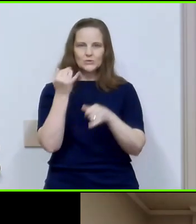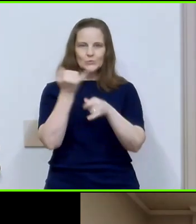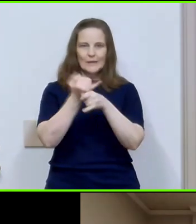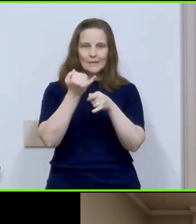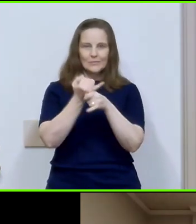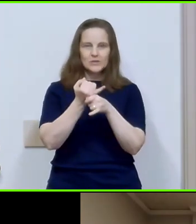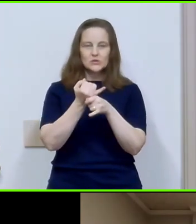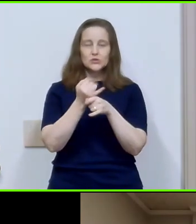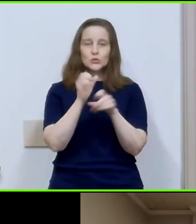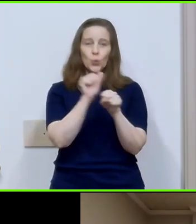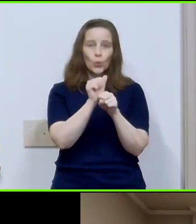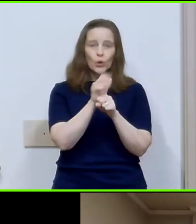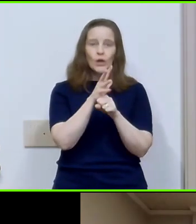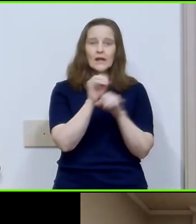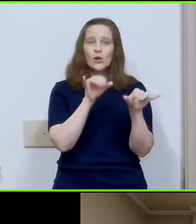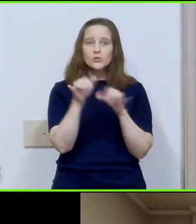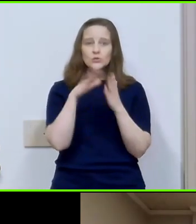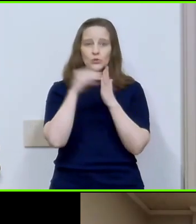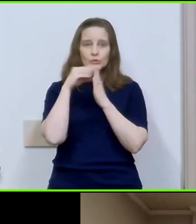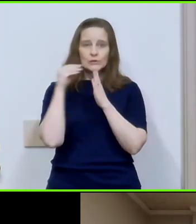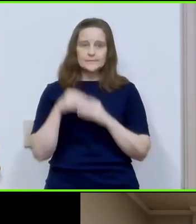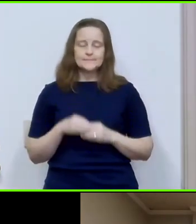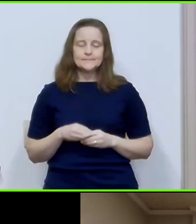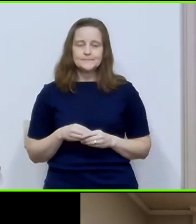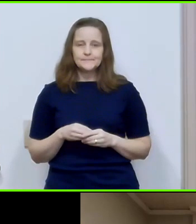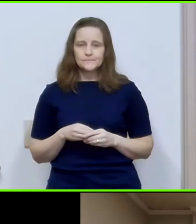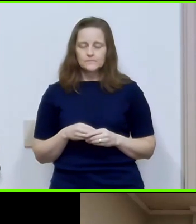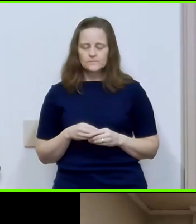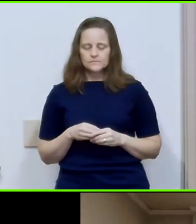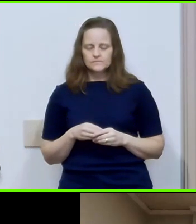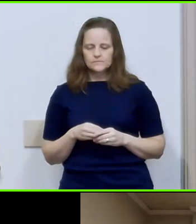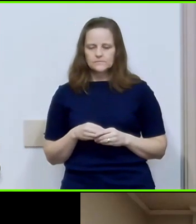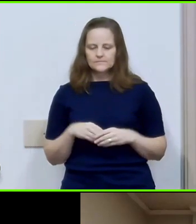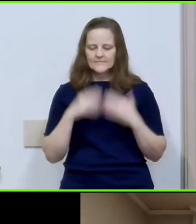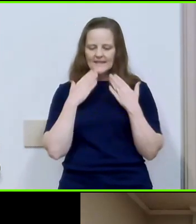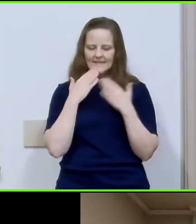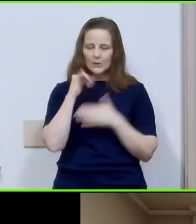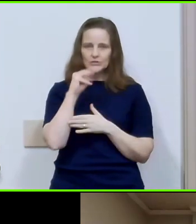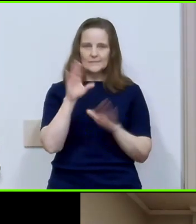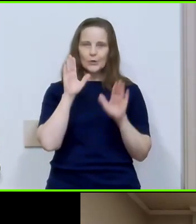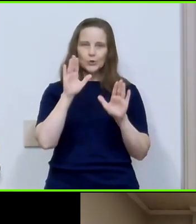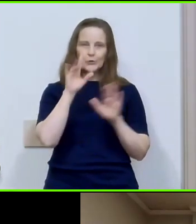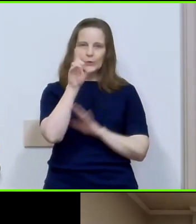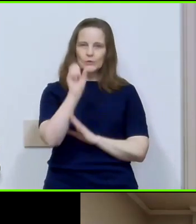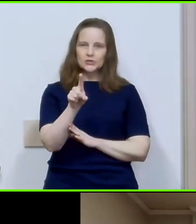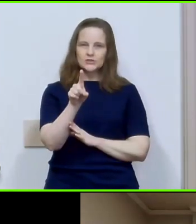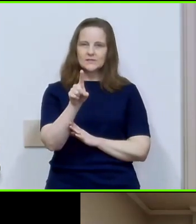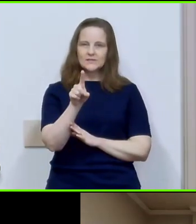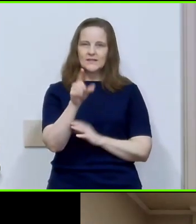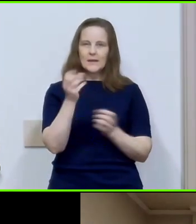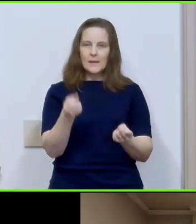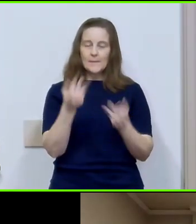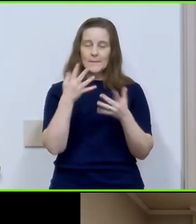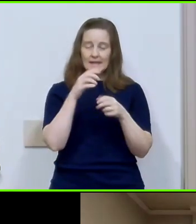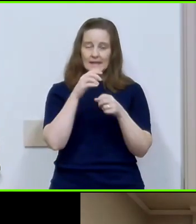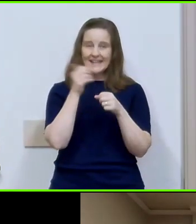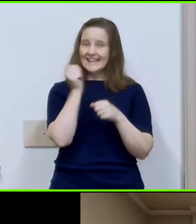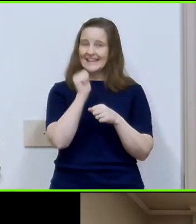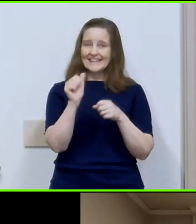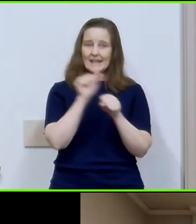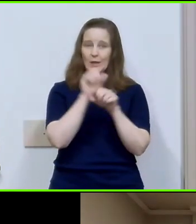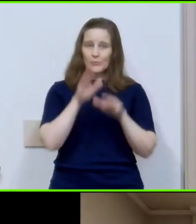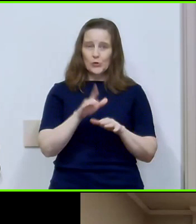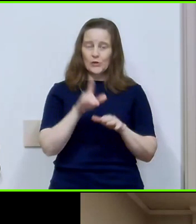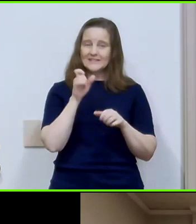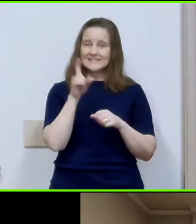and also to learning? Thanks, Jim. That's a great question. Any employee that has any need for